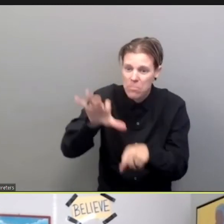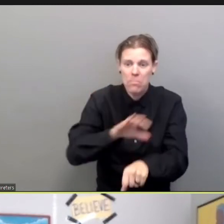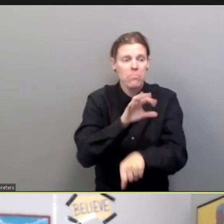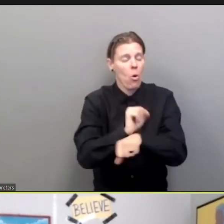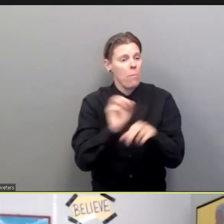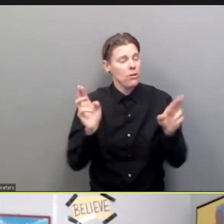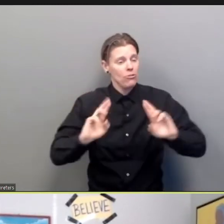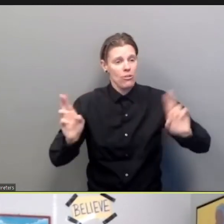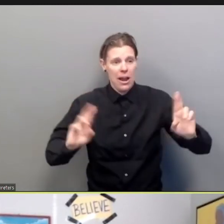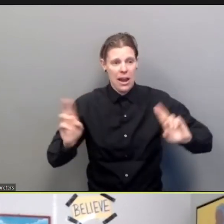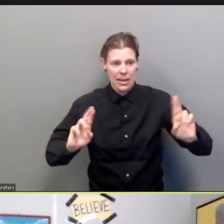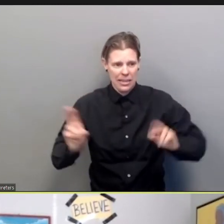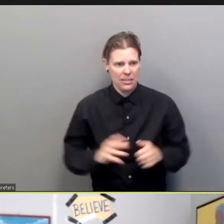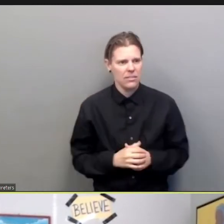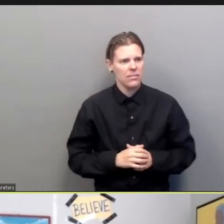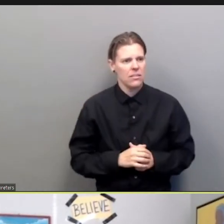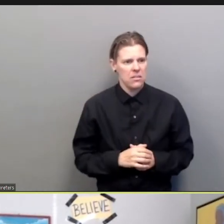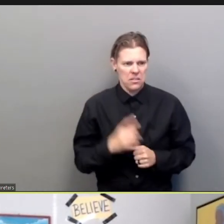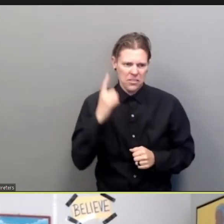we have